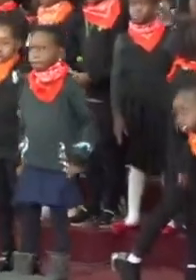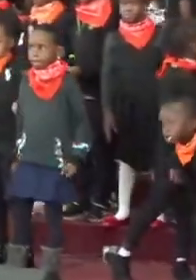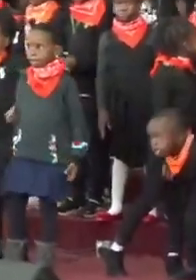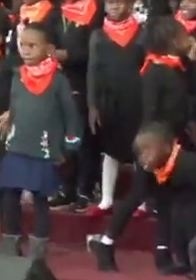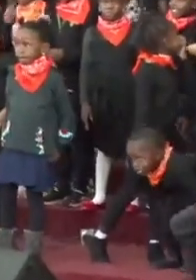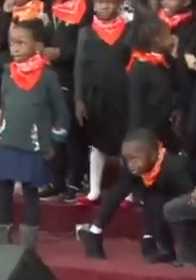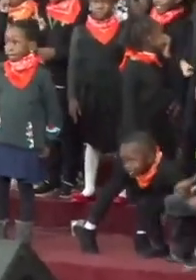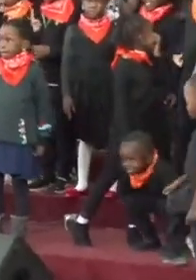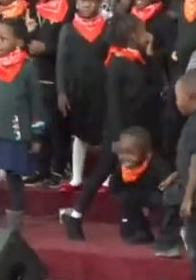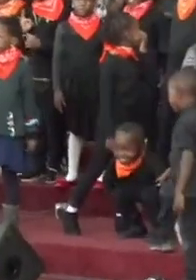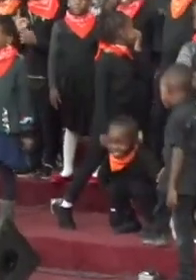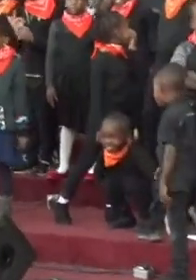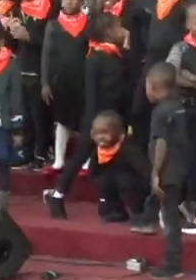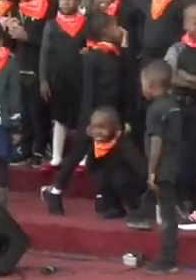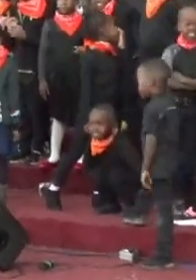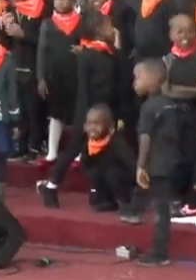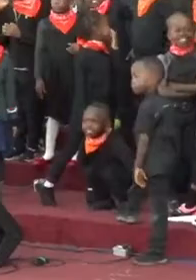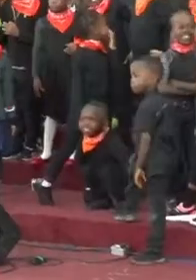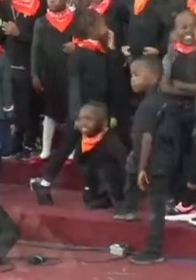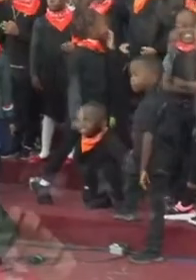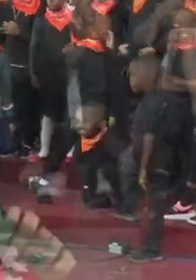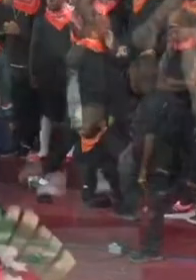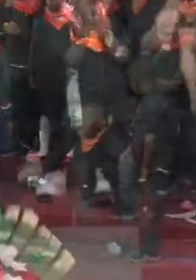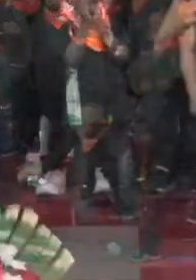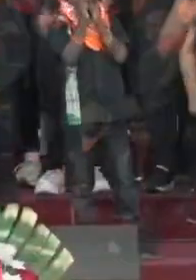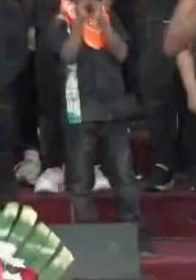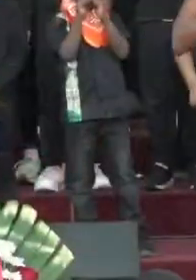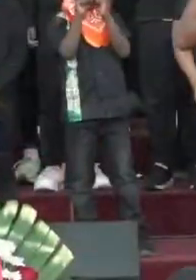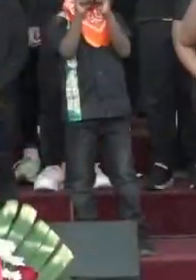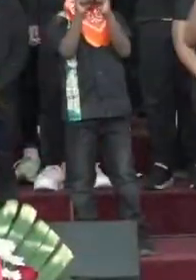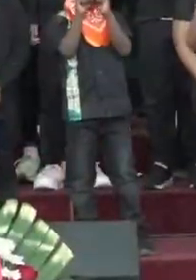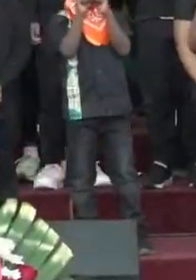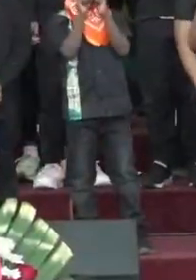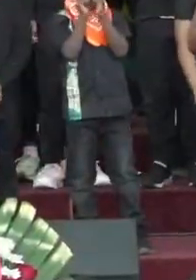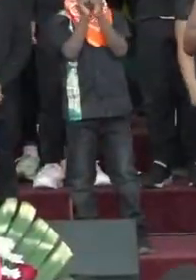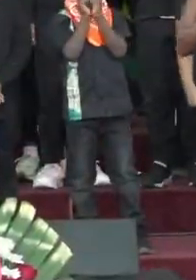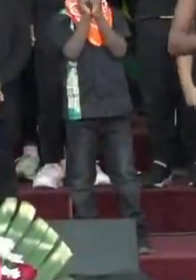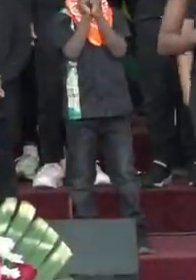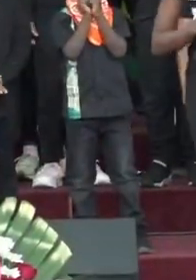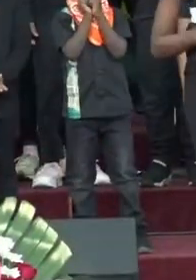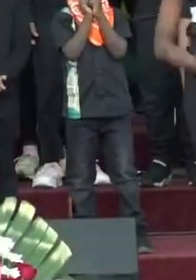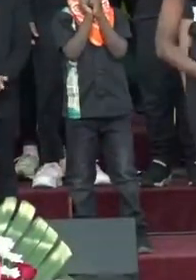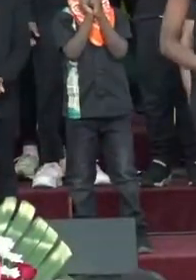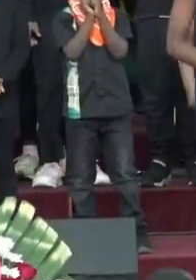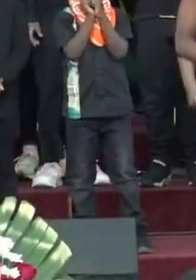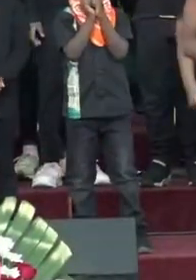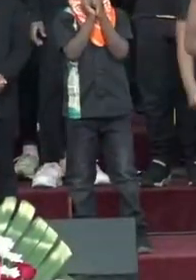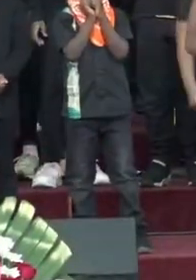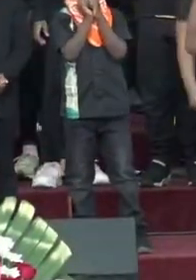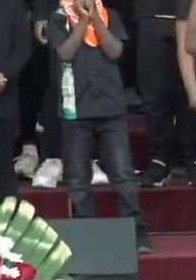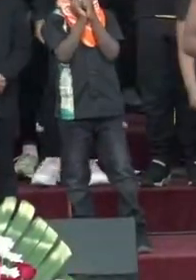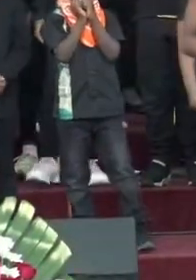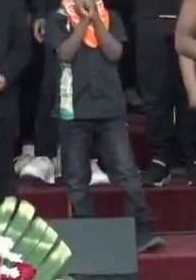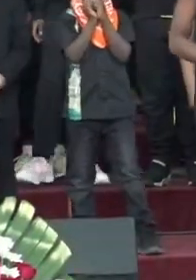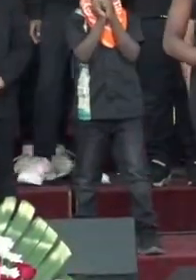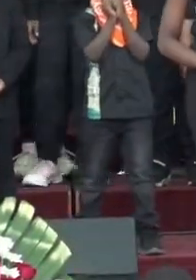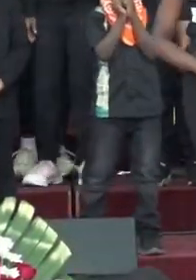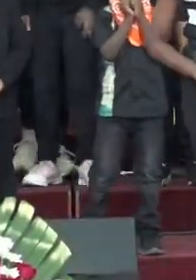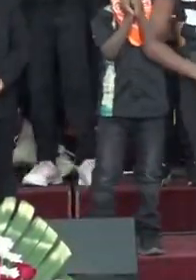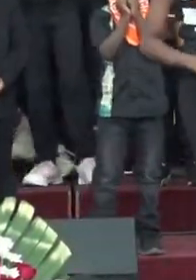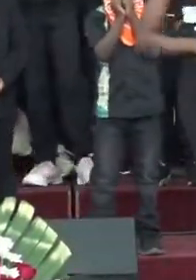As we enter a time of worship, just lift up your hands. Just think about what God has done for you.